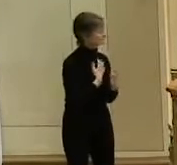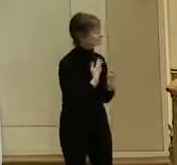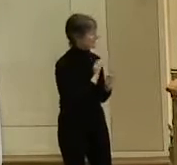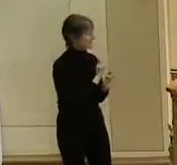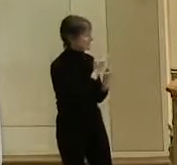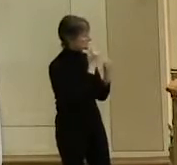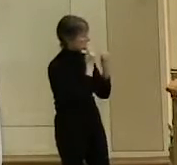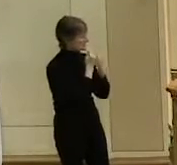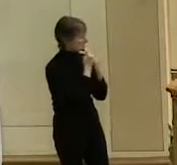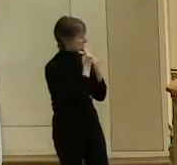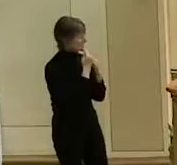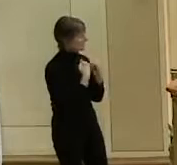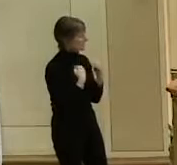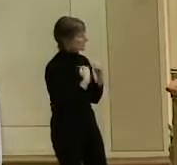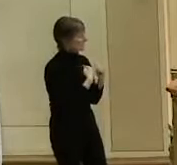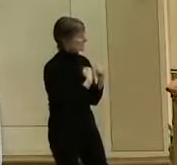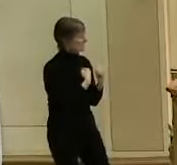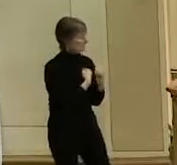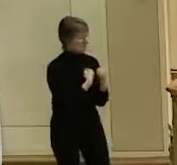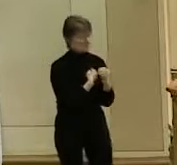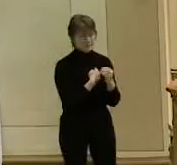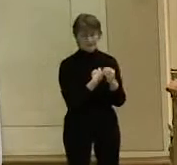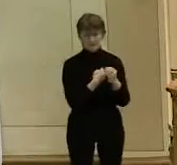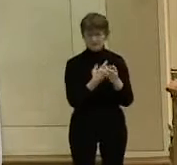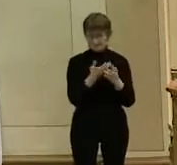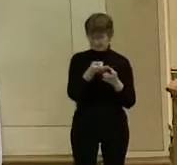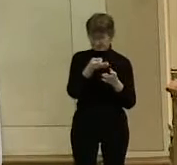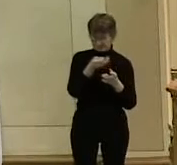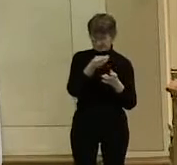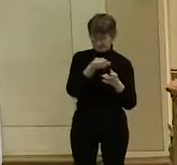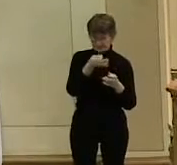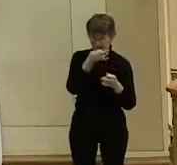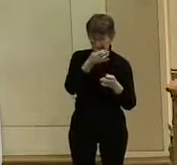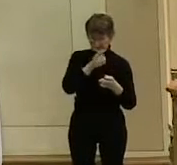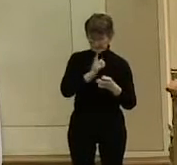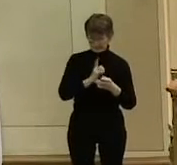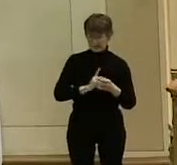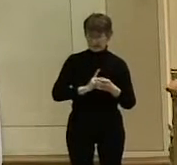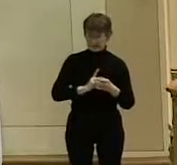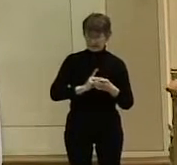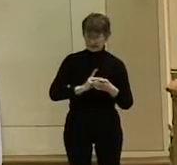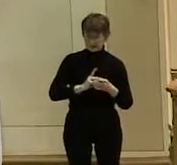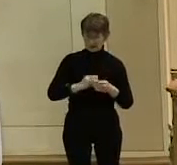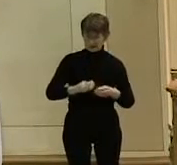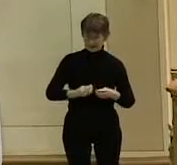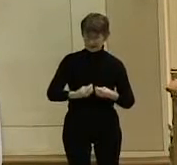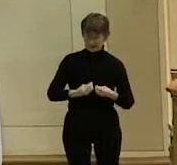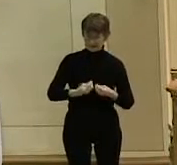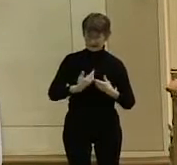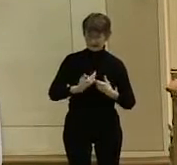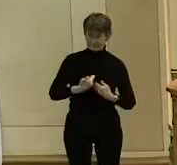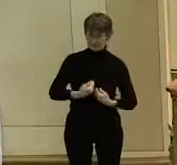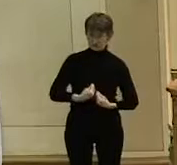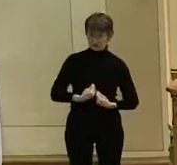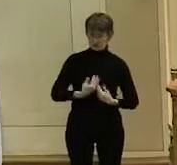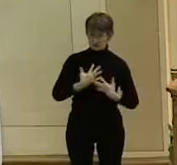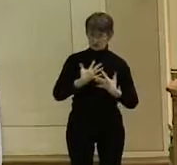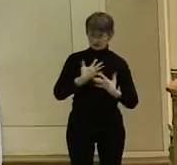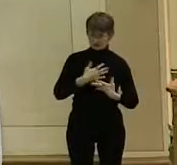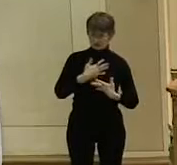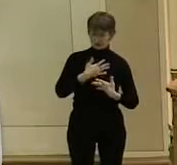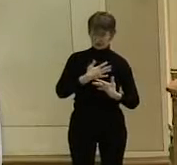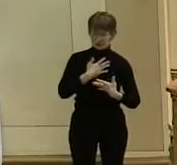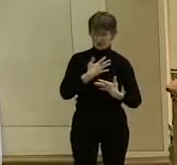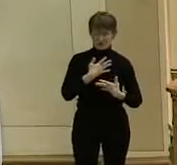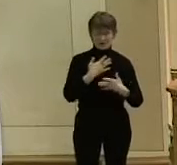that renewed constantly at work within us may be the cause of our unending joy. We ask this through